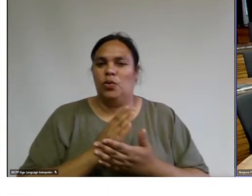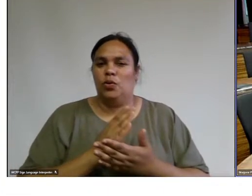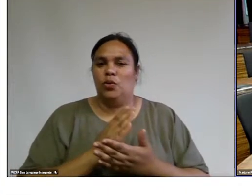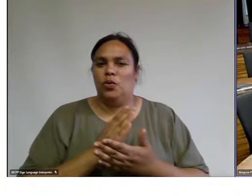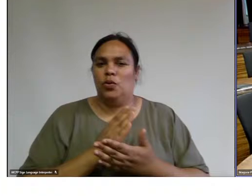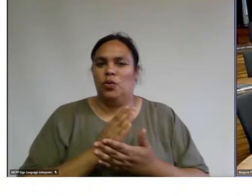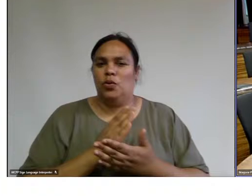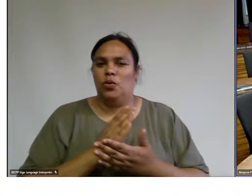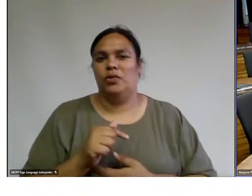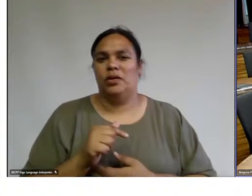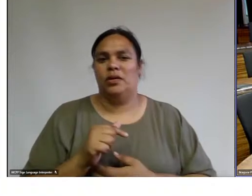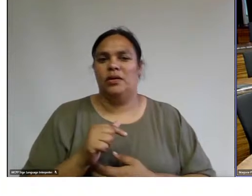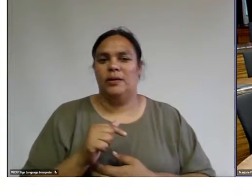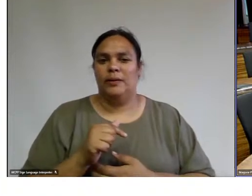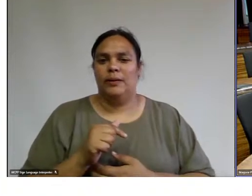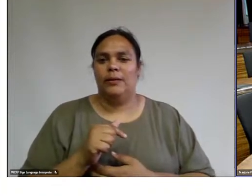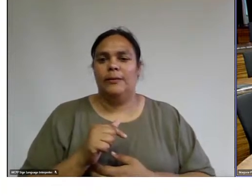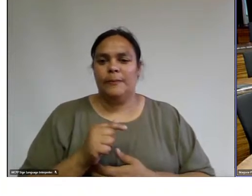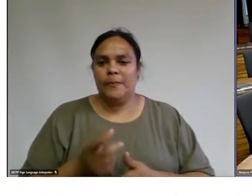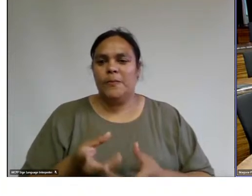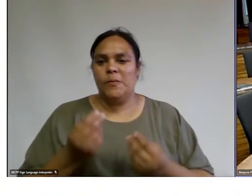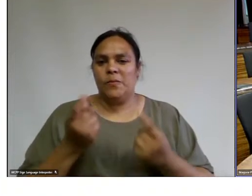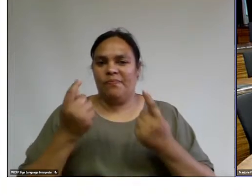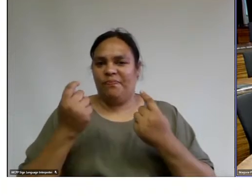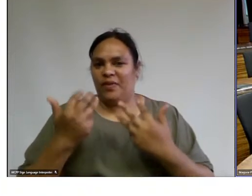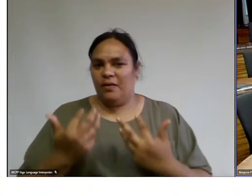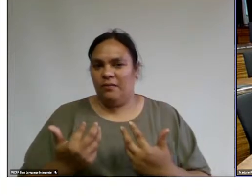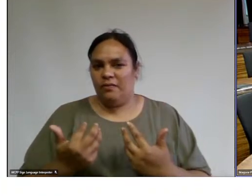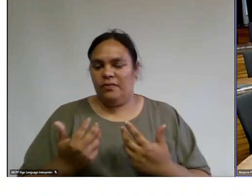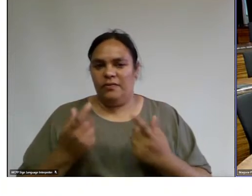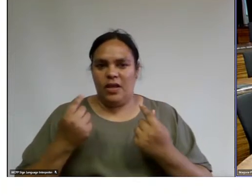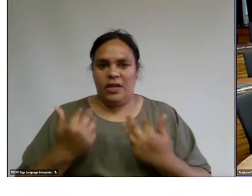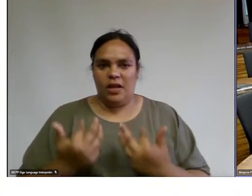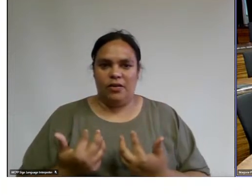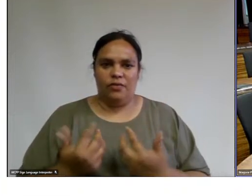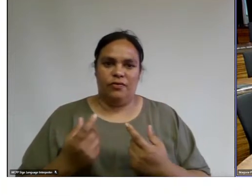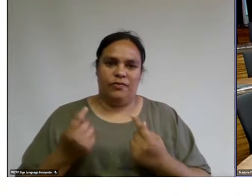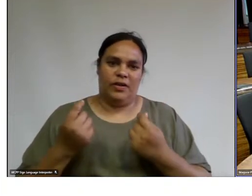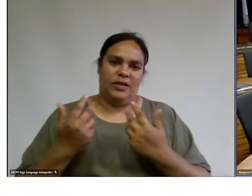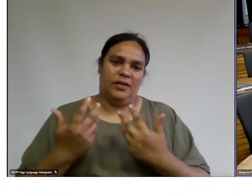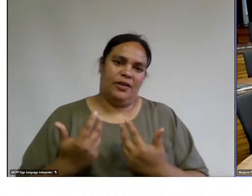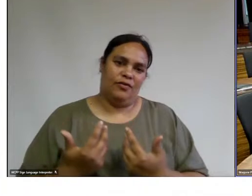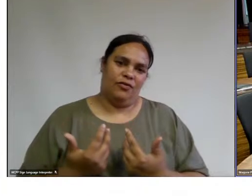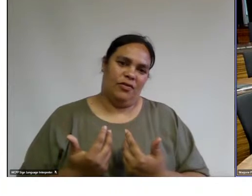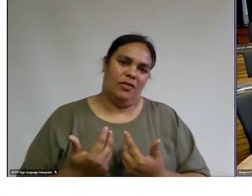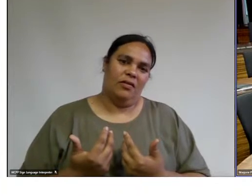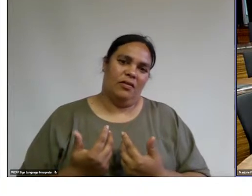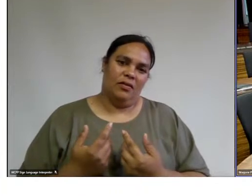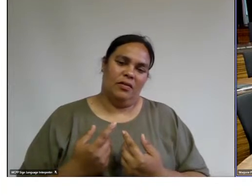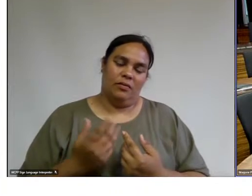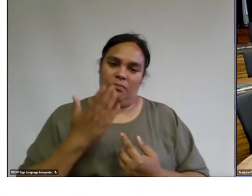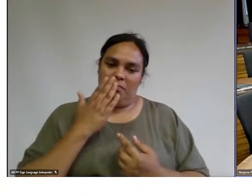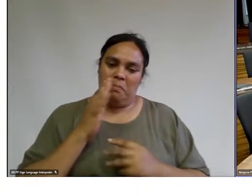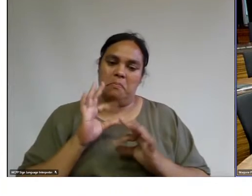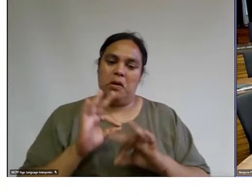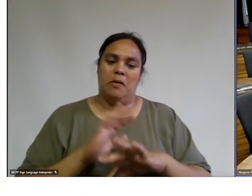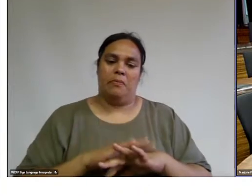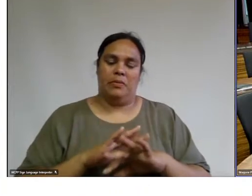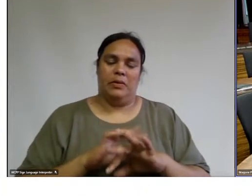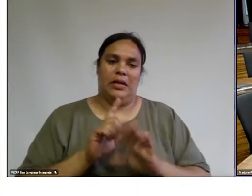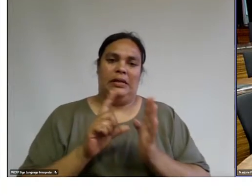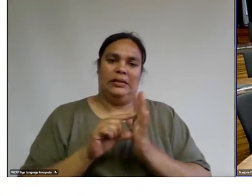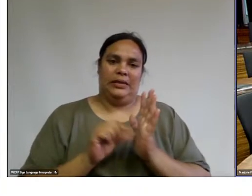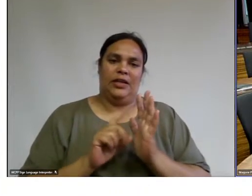AG to receive the financials before the particular due date, and that we can comply with